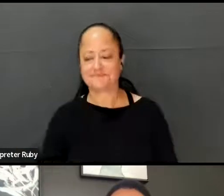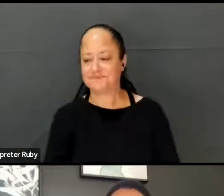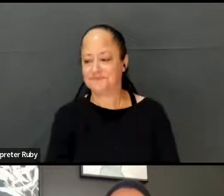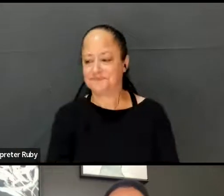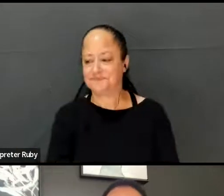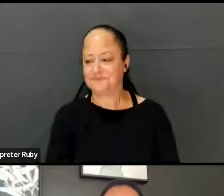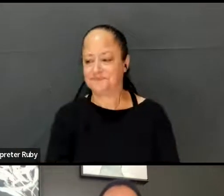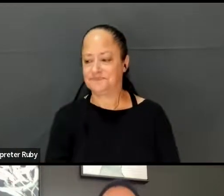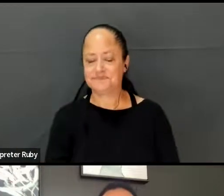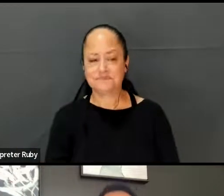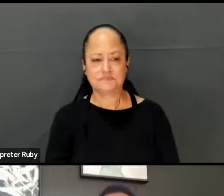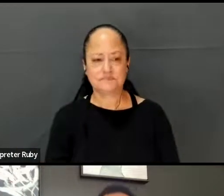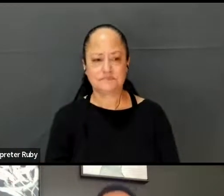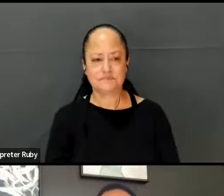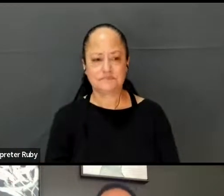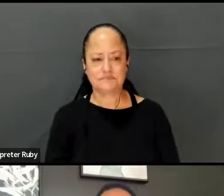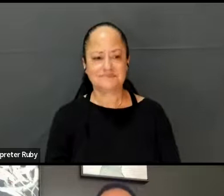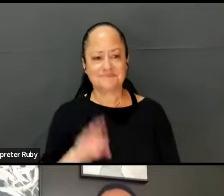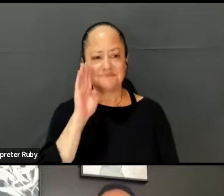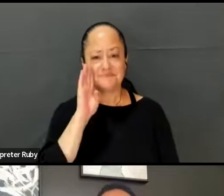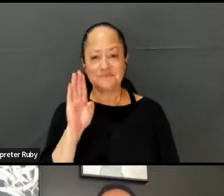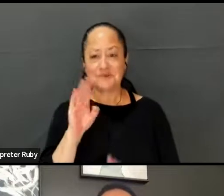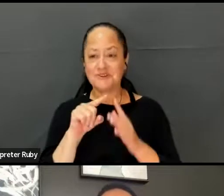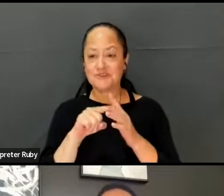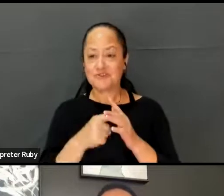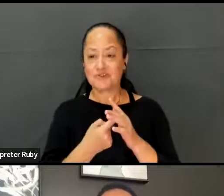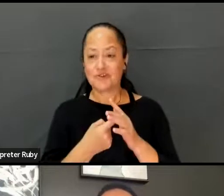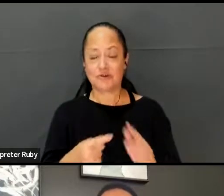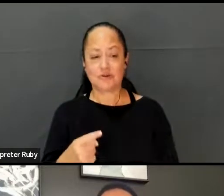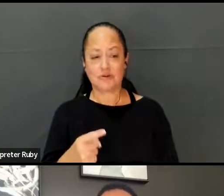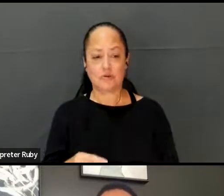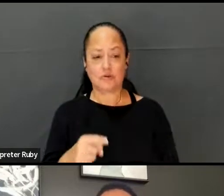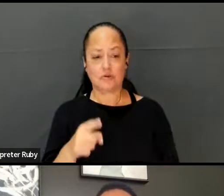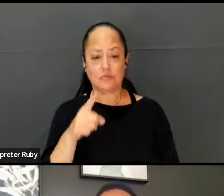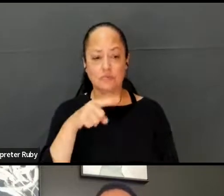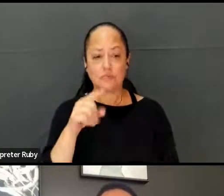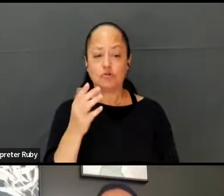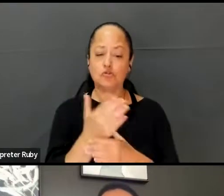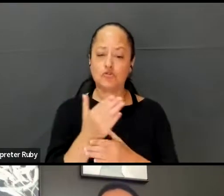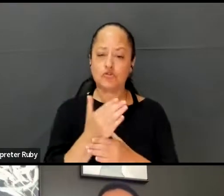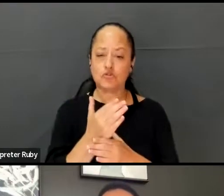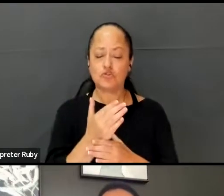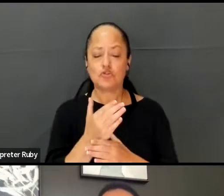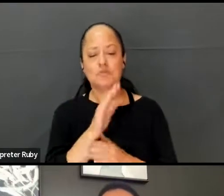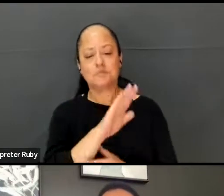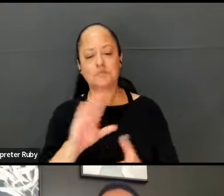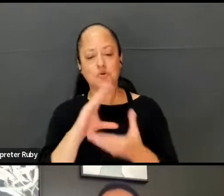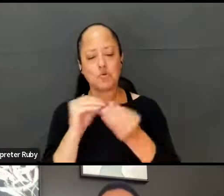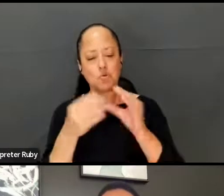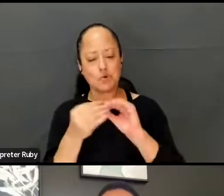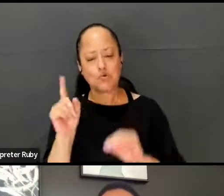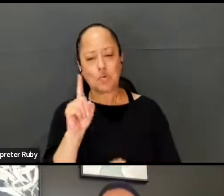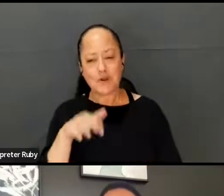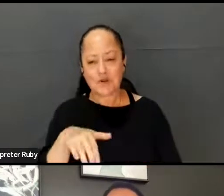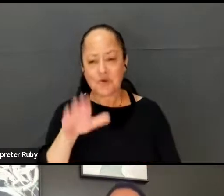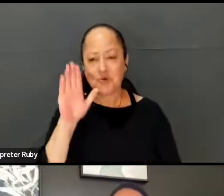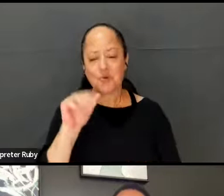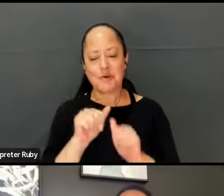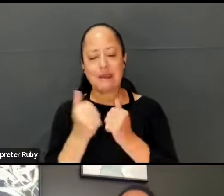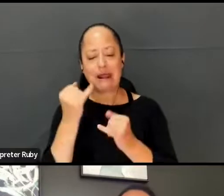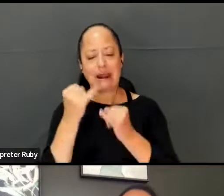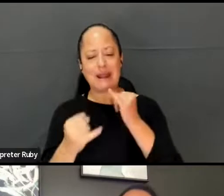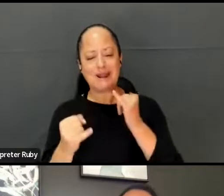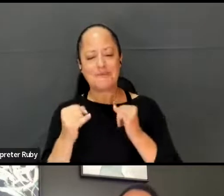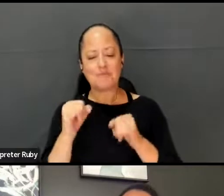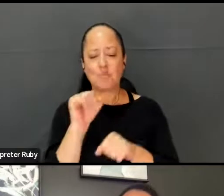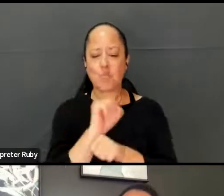So let's start by you each sharing a bit about your story. Where did you grow up? How did you end up doing the work